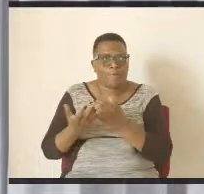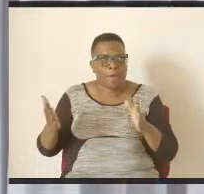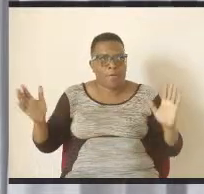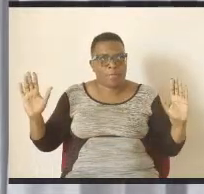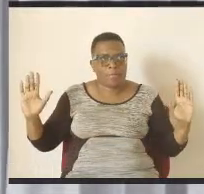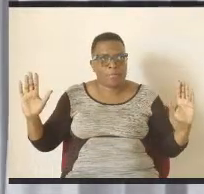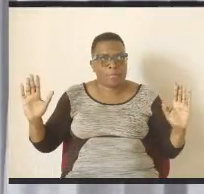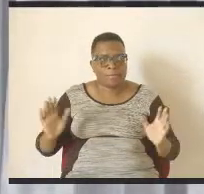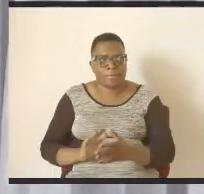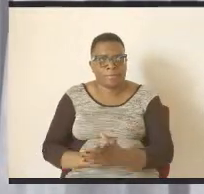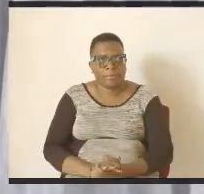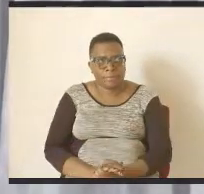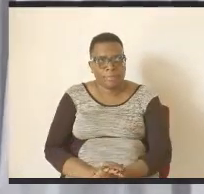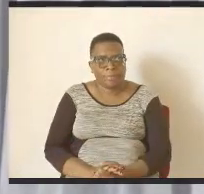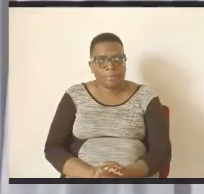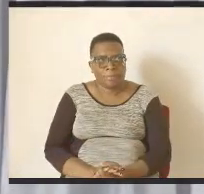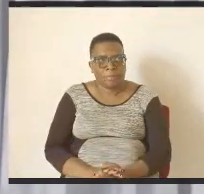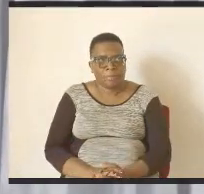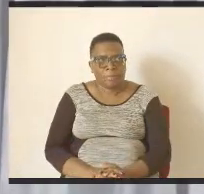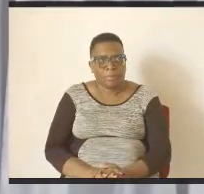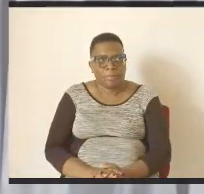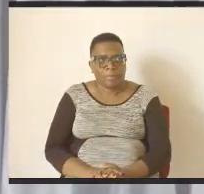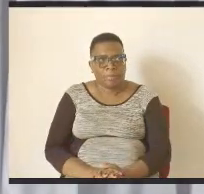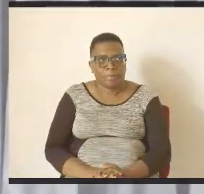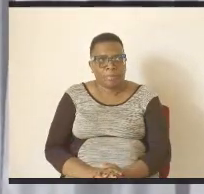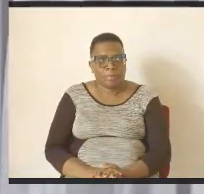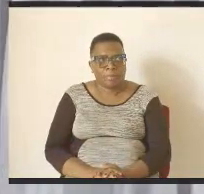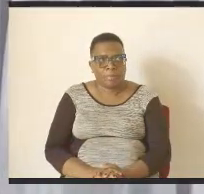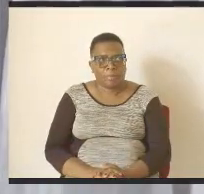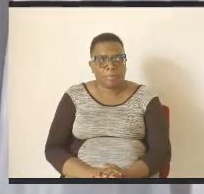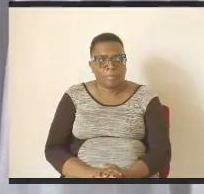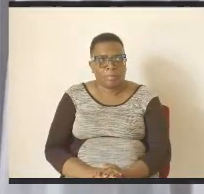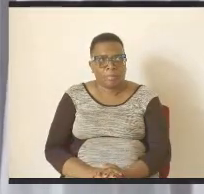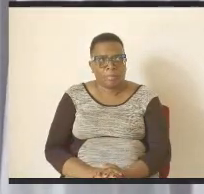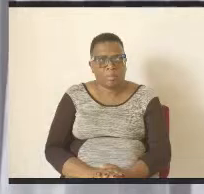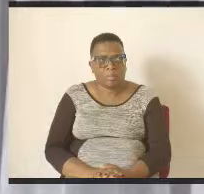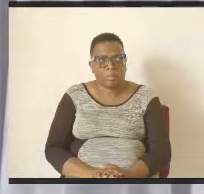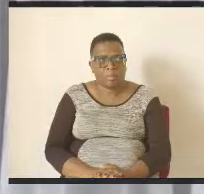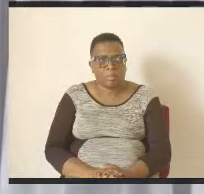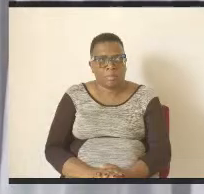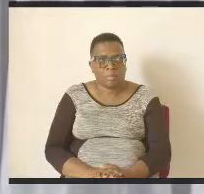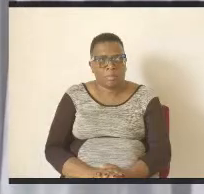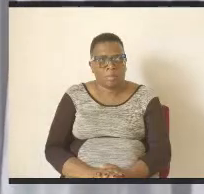to be crucified. And in verse